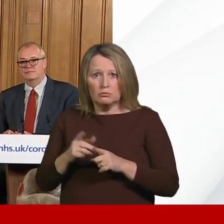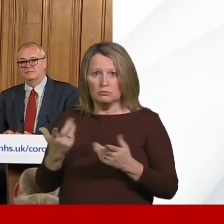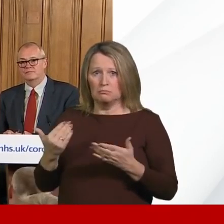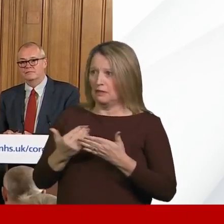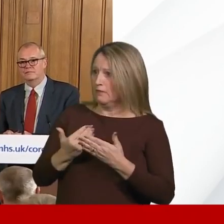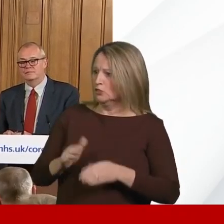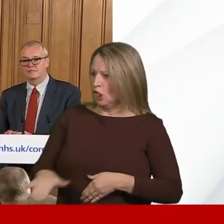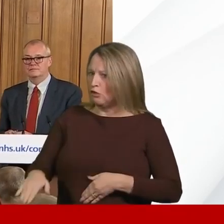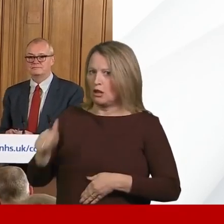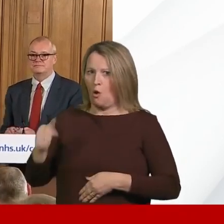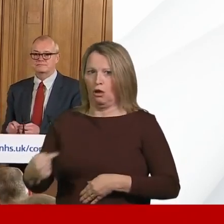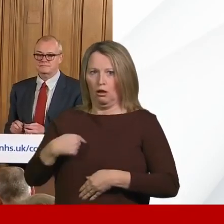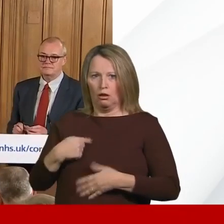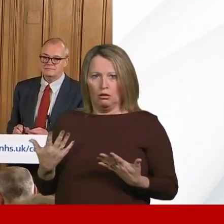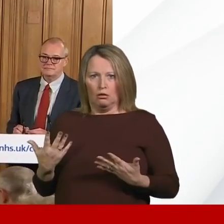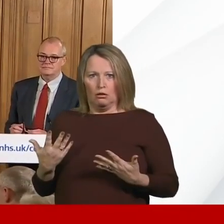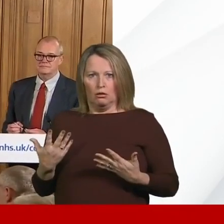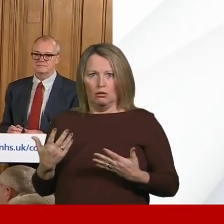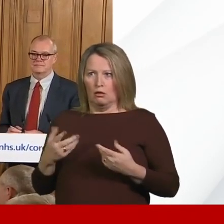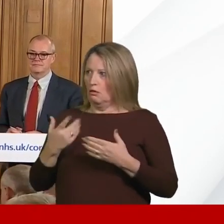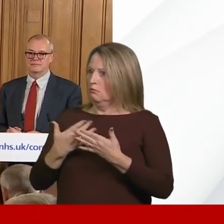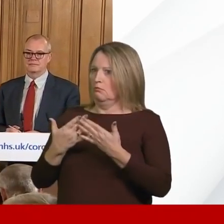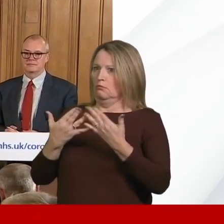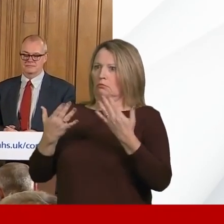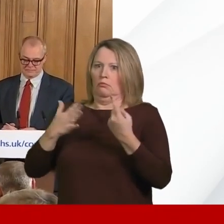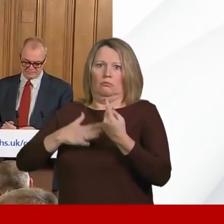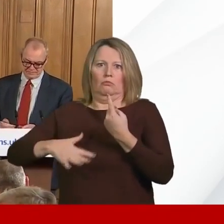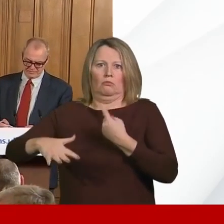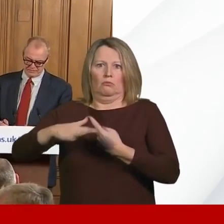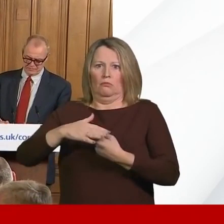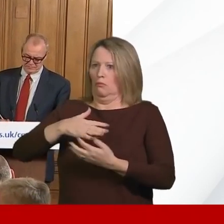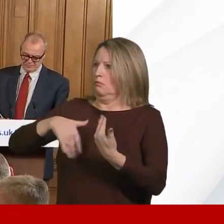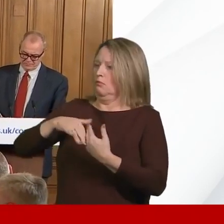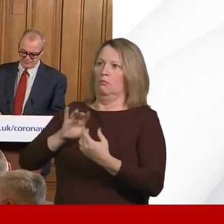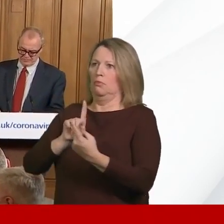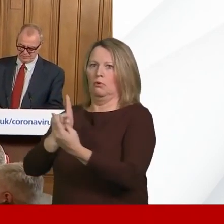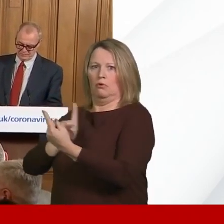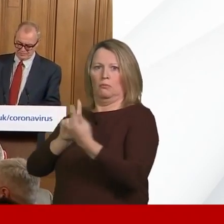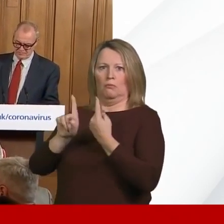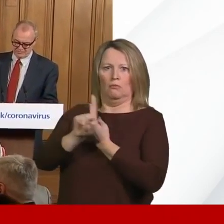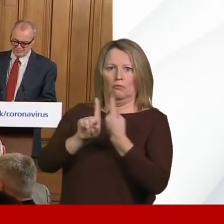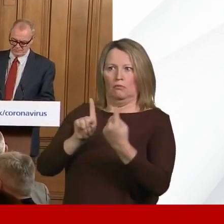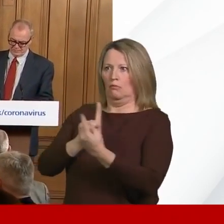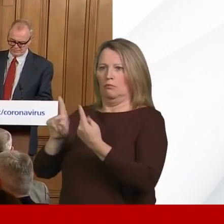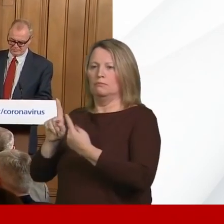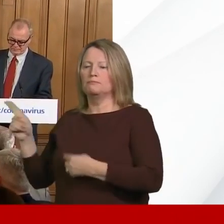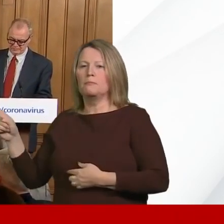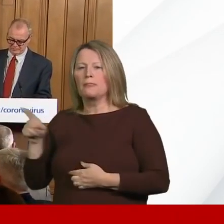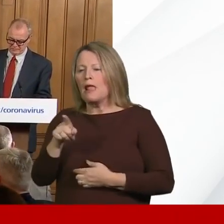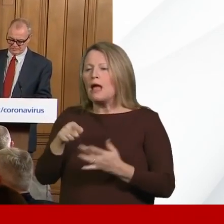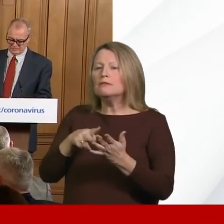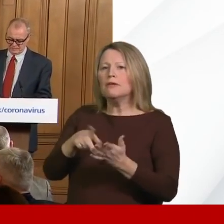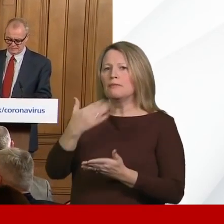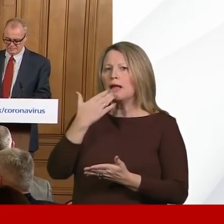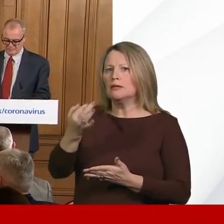ITV. Prime Minister, you mentioned that exams will now be cancelled. There will be plenty of students who are about and